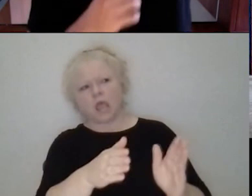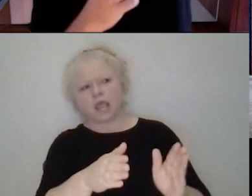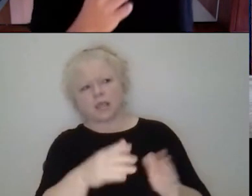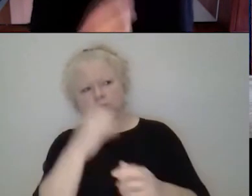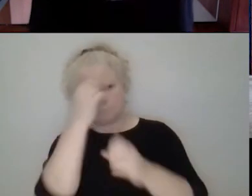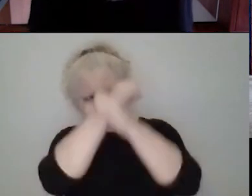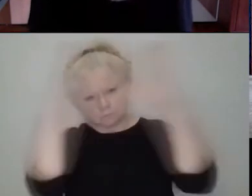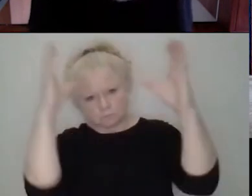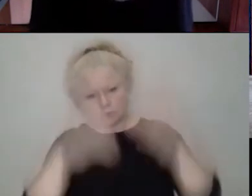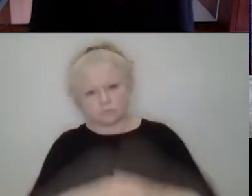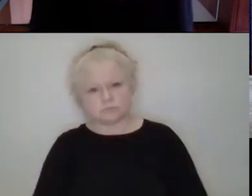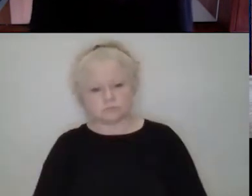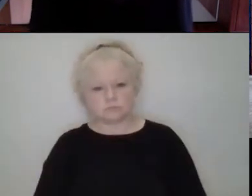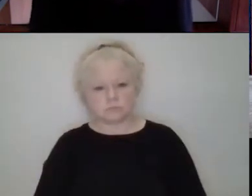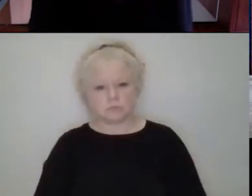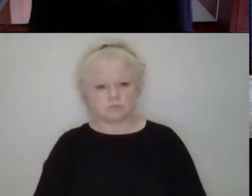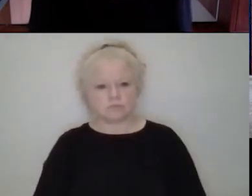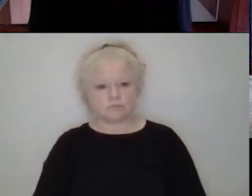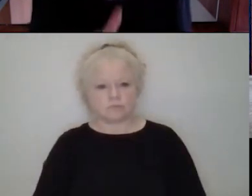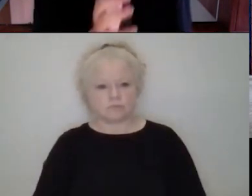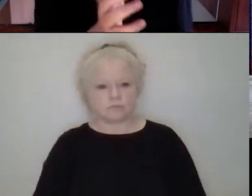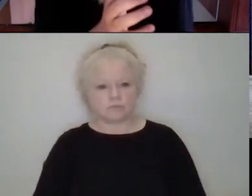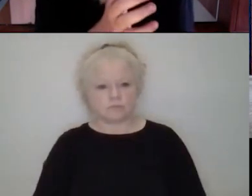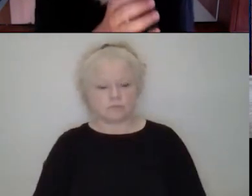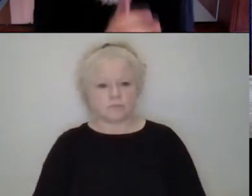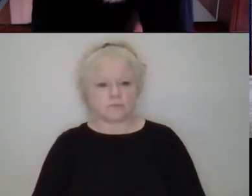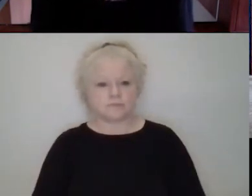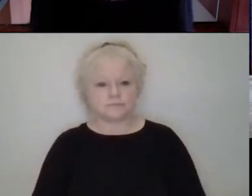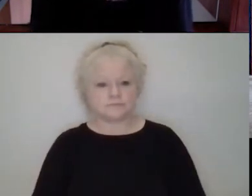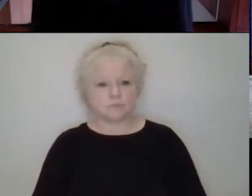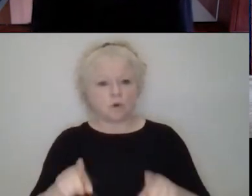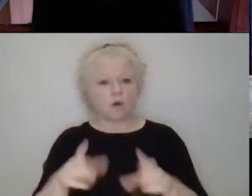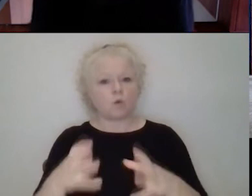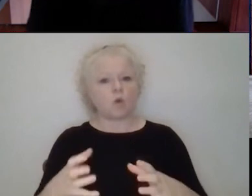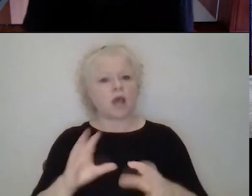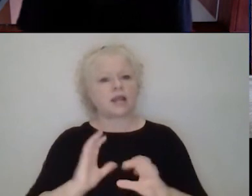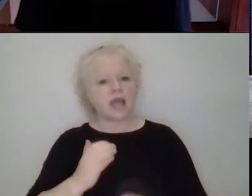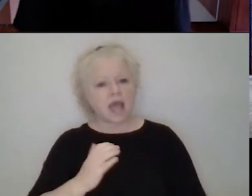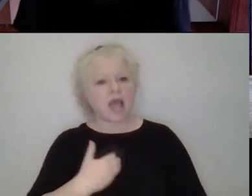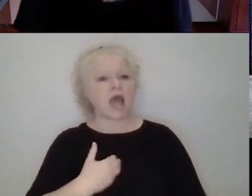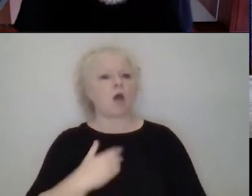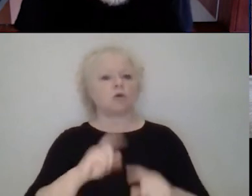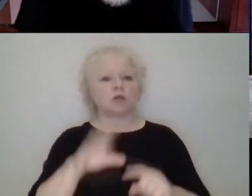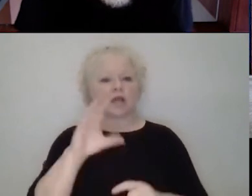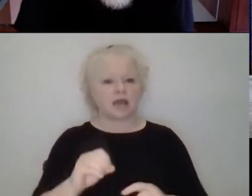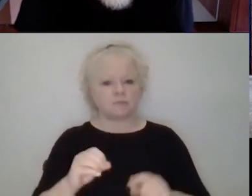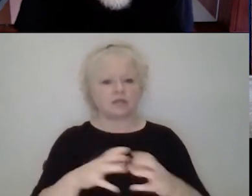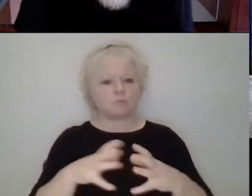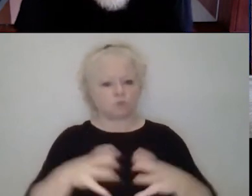also expand the intention of ARCA being a company that promotes creativity and becomes a